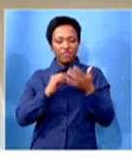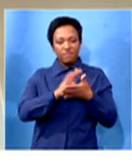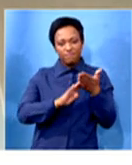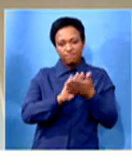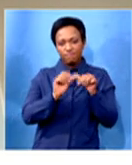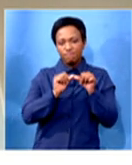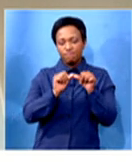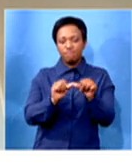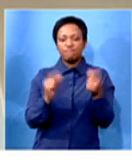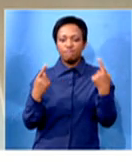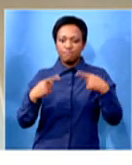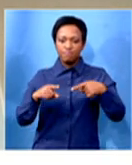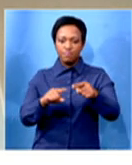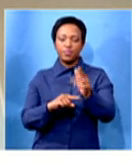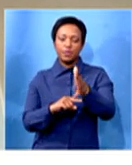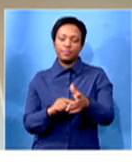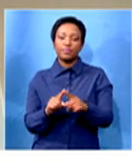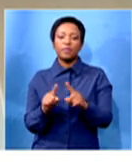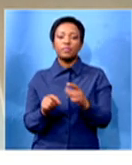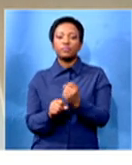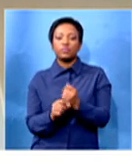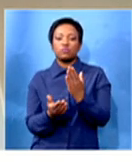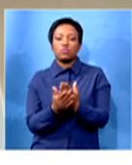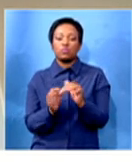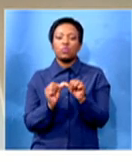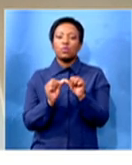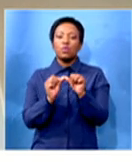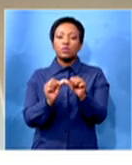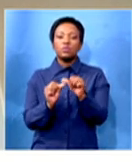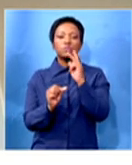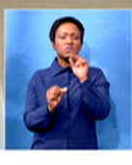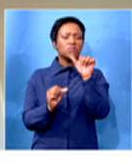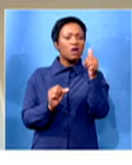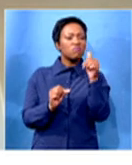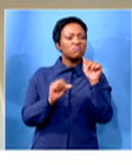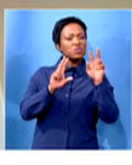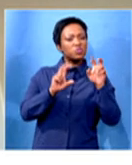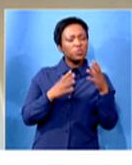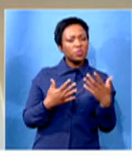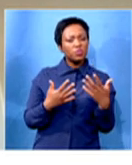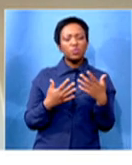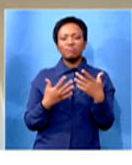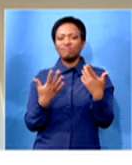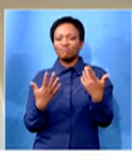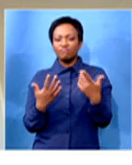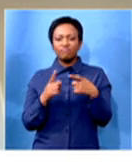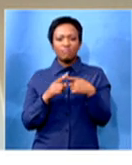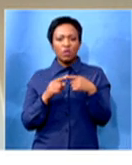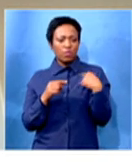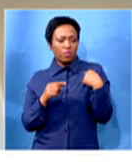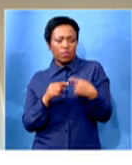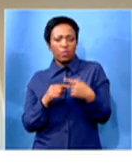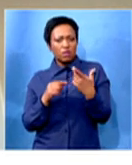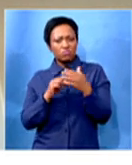our systems, make sure that we can continue to pay attention to other issues, the issues that have constantly been in the